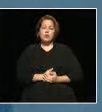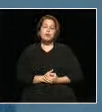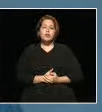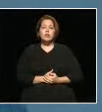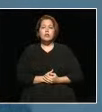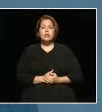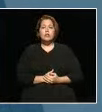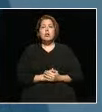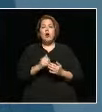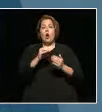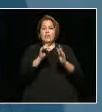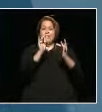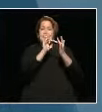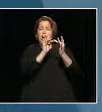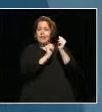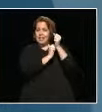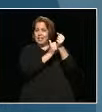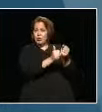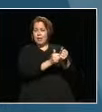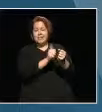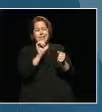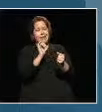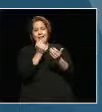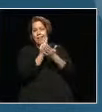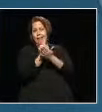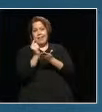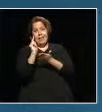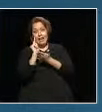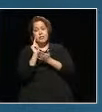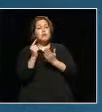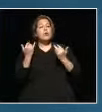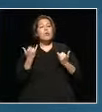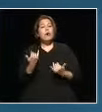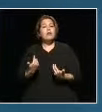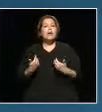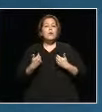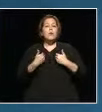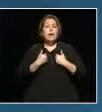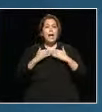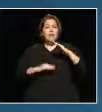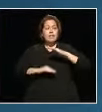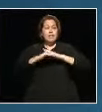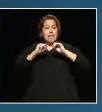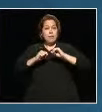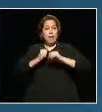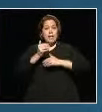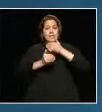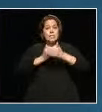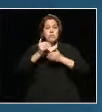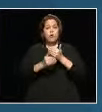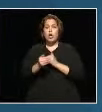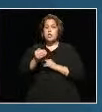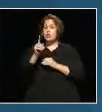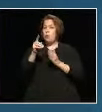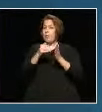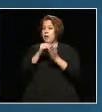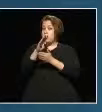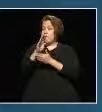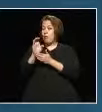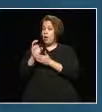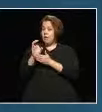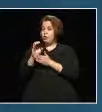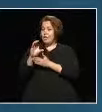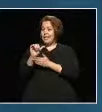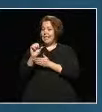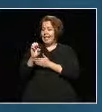the case and contact tracing, similar to last week, we currently have the capacity to process 1,400 cases